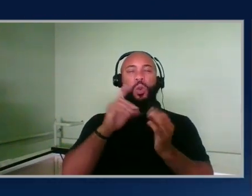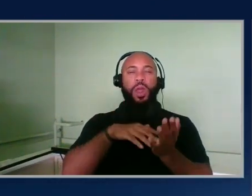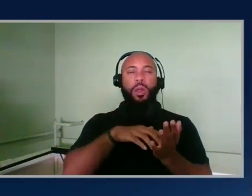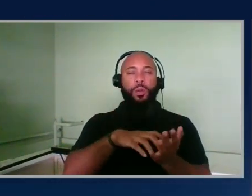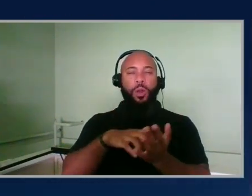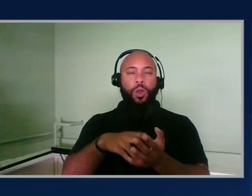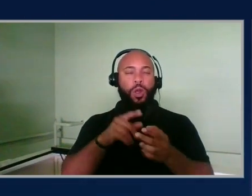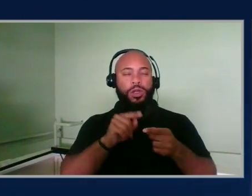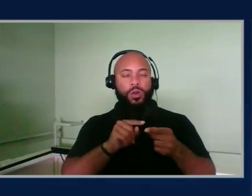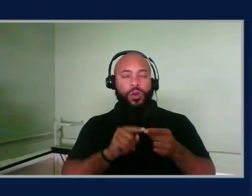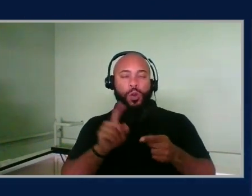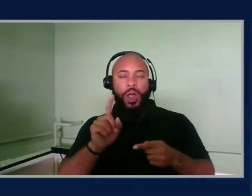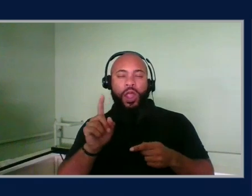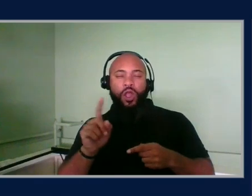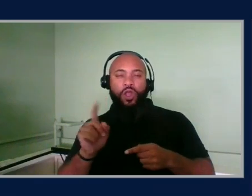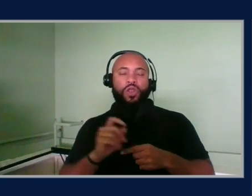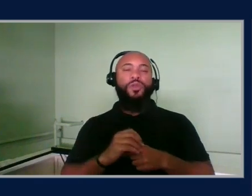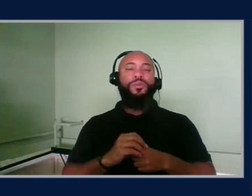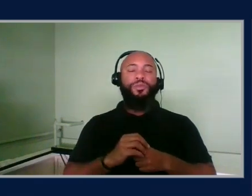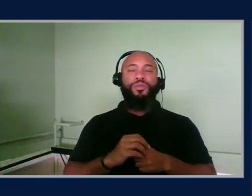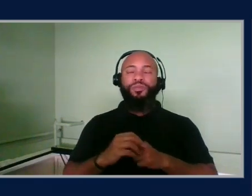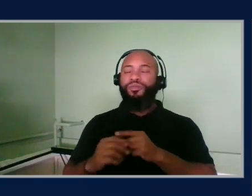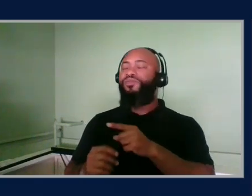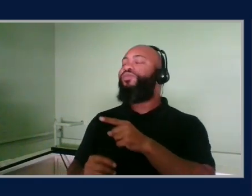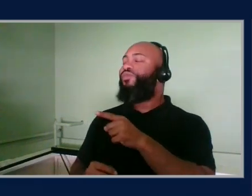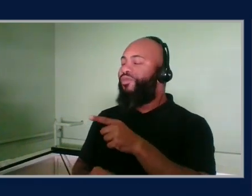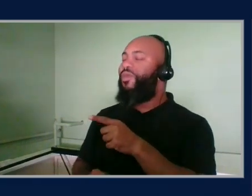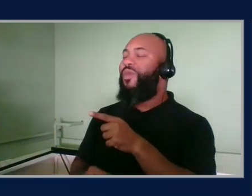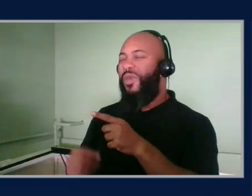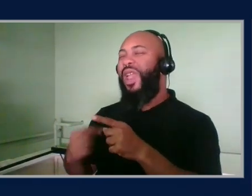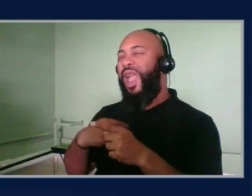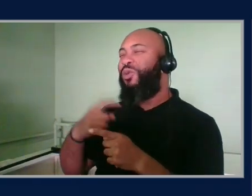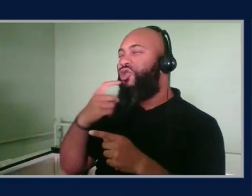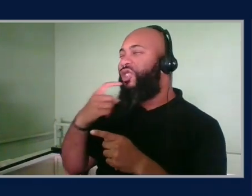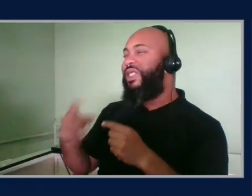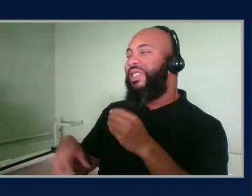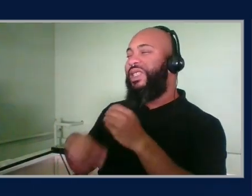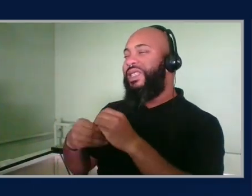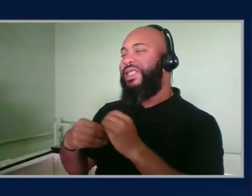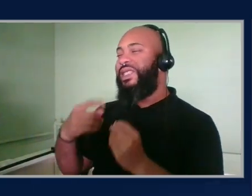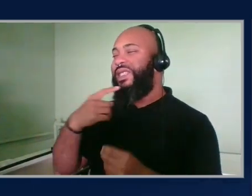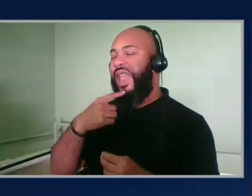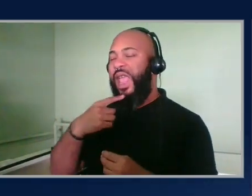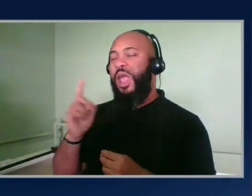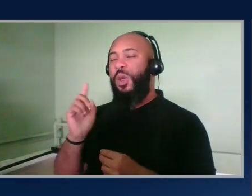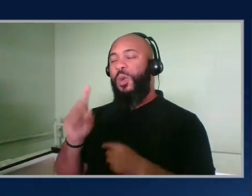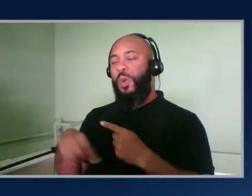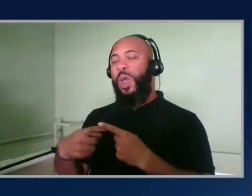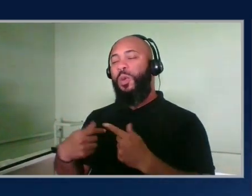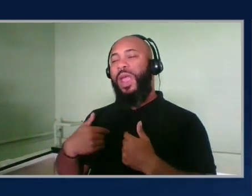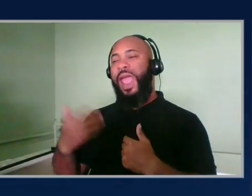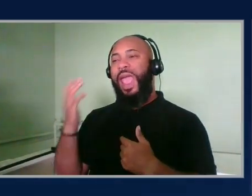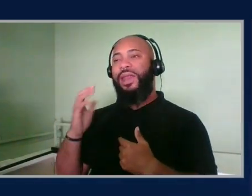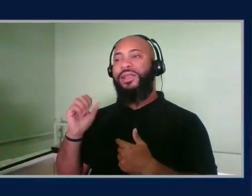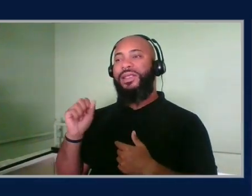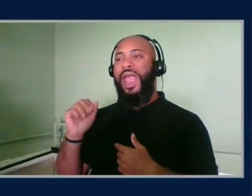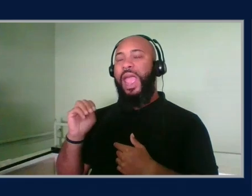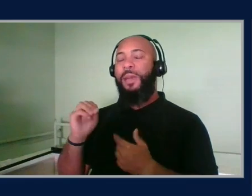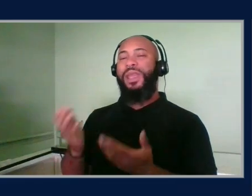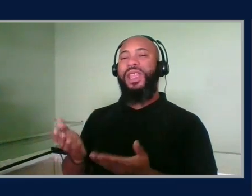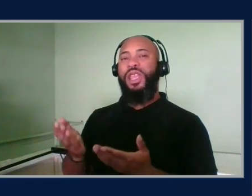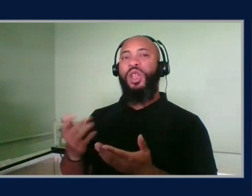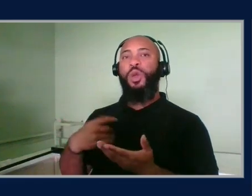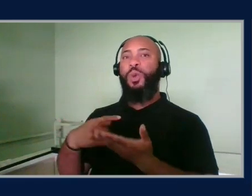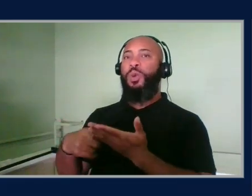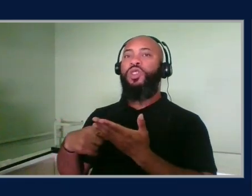Yeah. I mean, no, I was just going to say, I mean, when we had Sam here before, we were talking about, you know, some